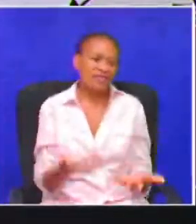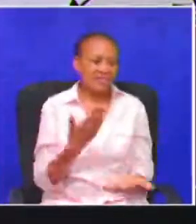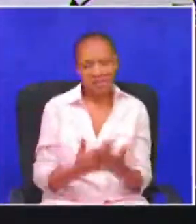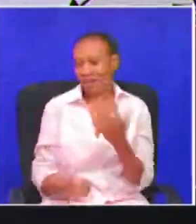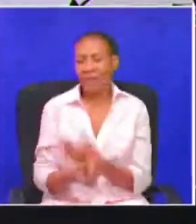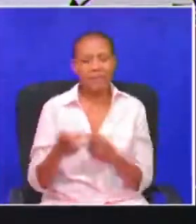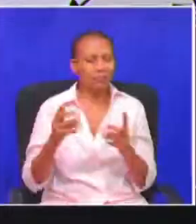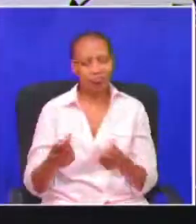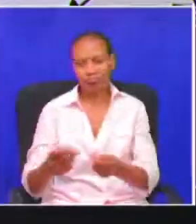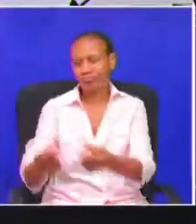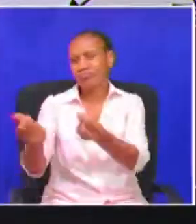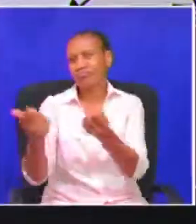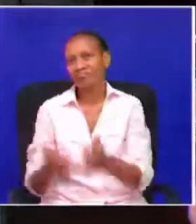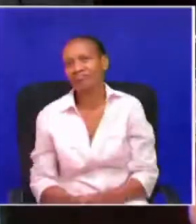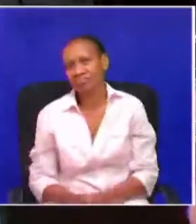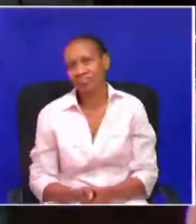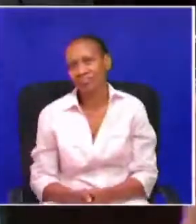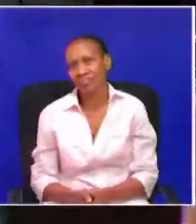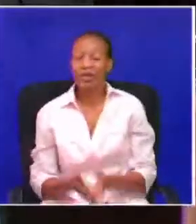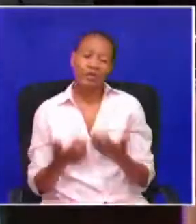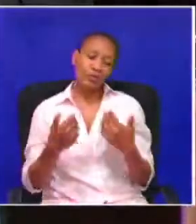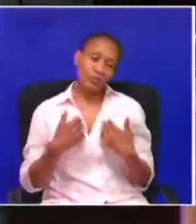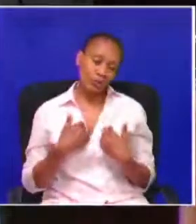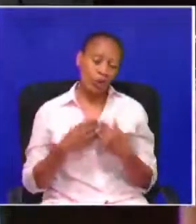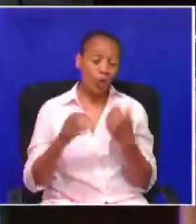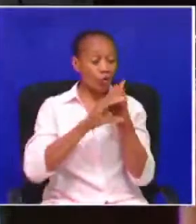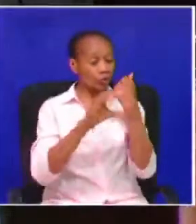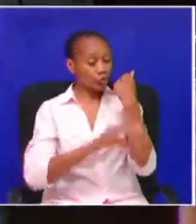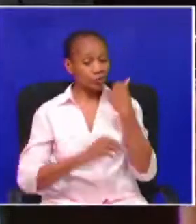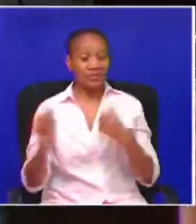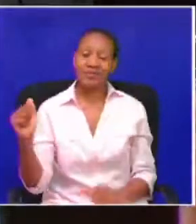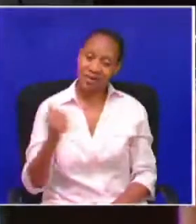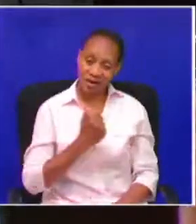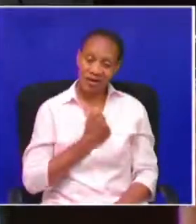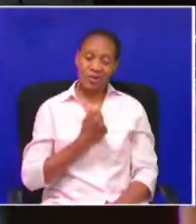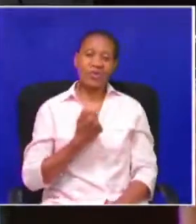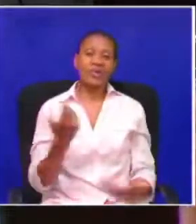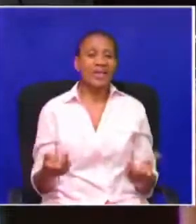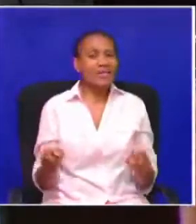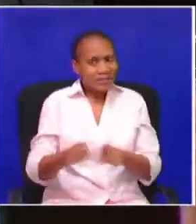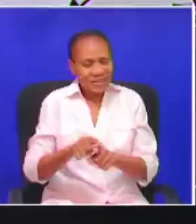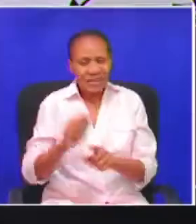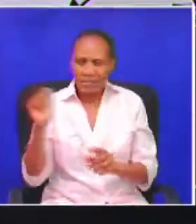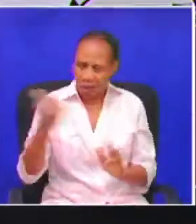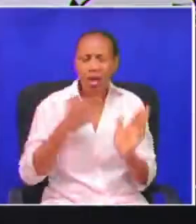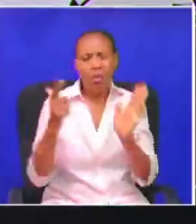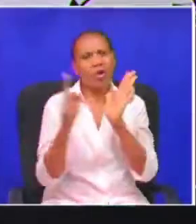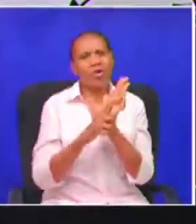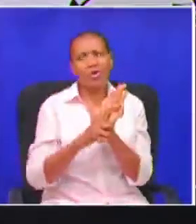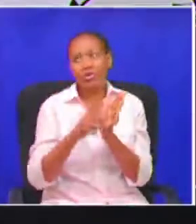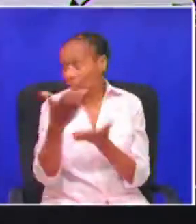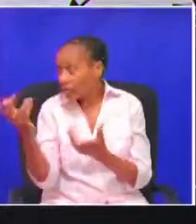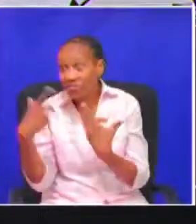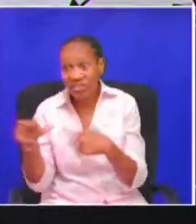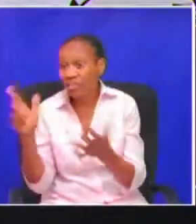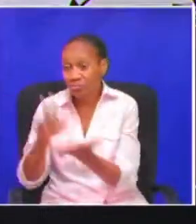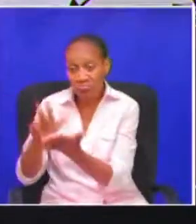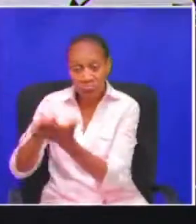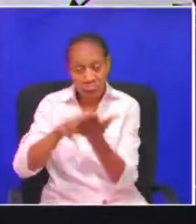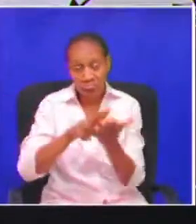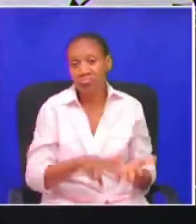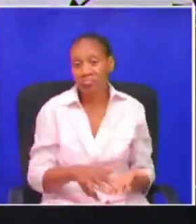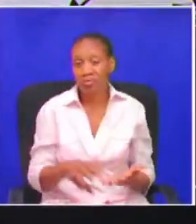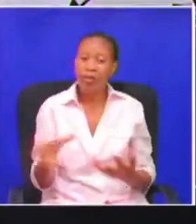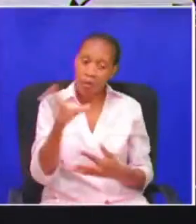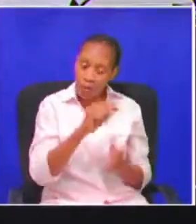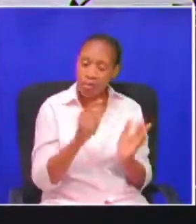that. So our constitution is such that, and the laws that you all have passed are such that, you